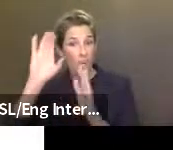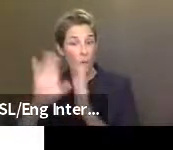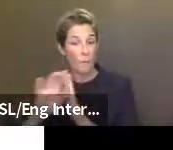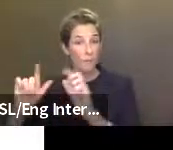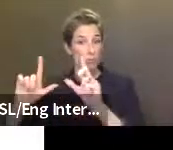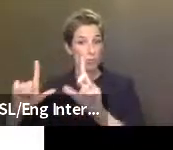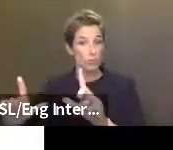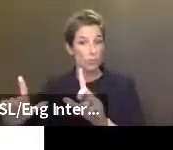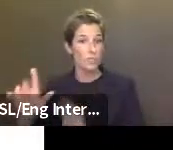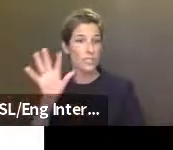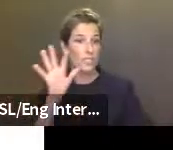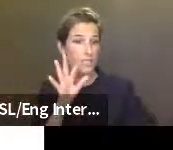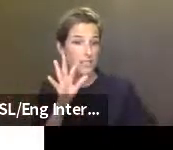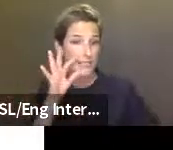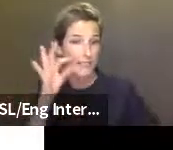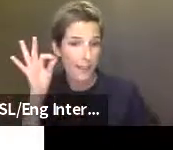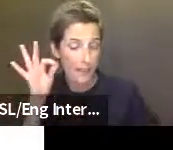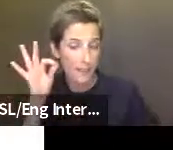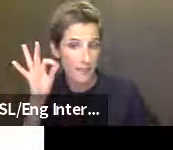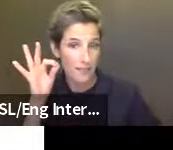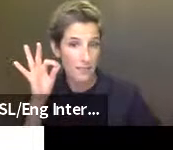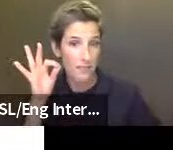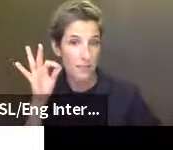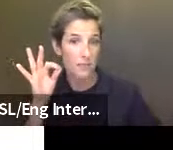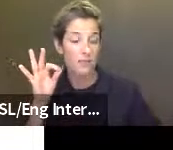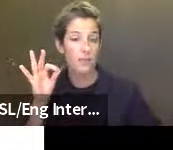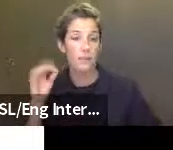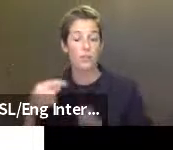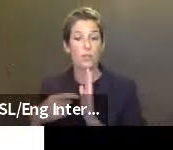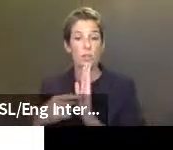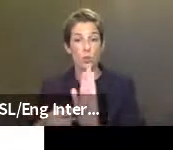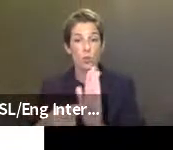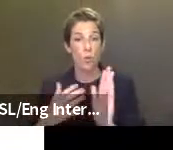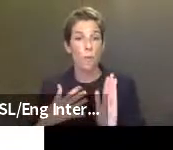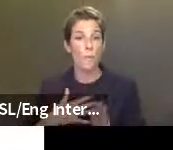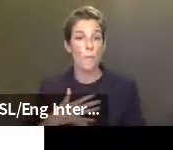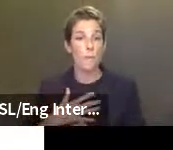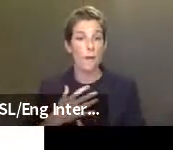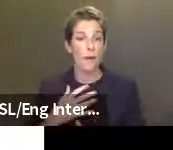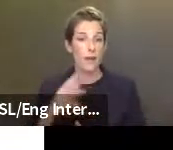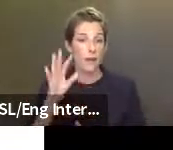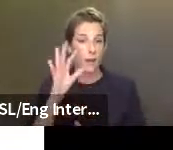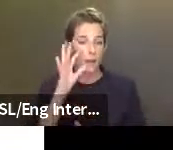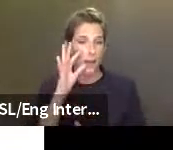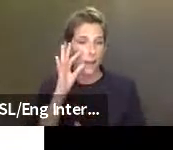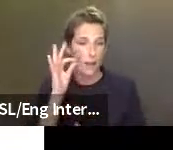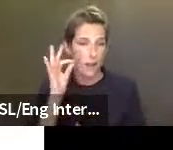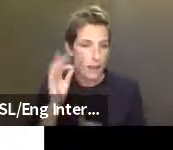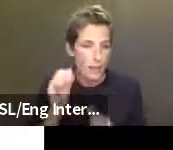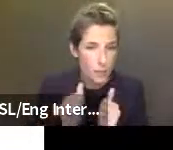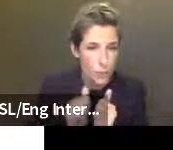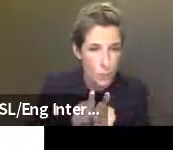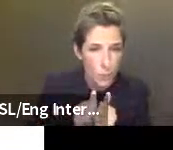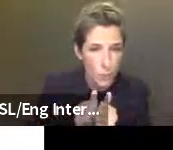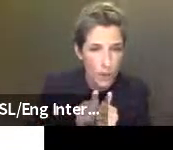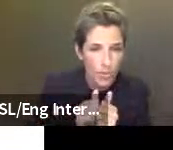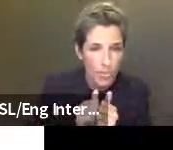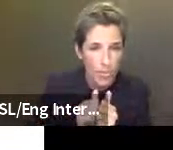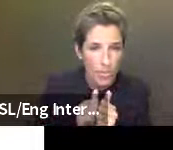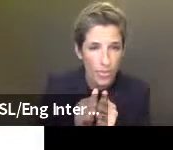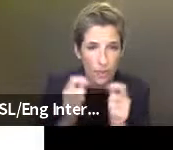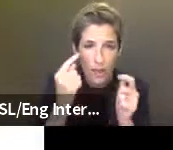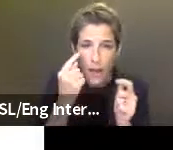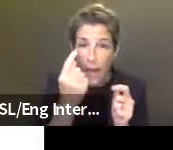abstractly. I sketched some brain scans and incorporated as my eyes, the signature swirled are crafted through art therapy, and that